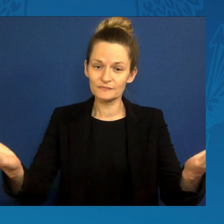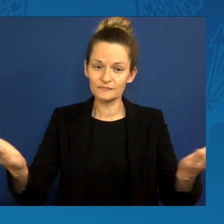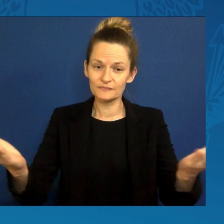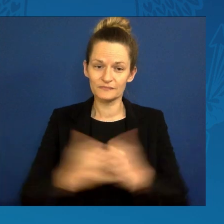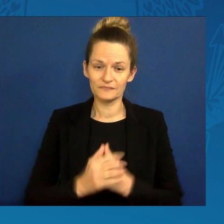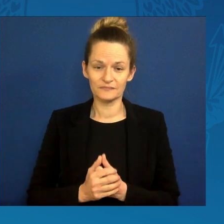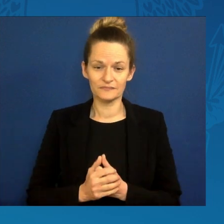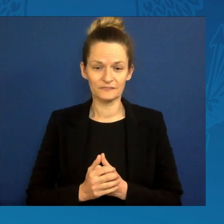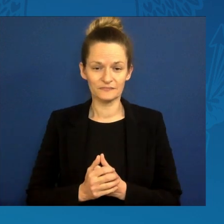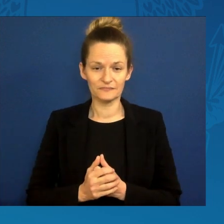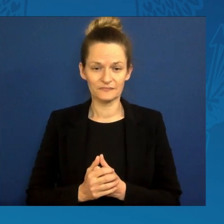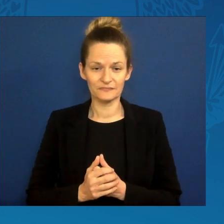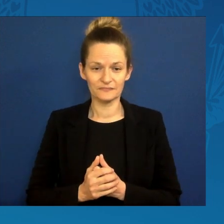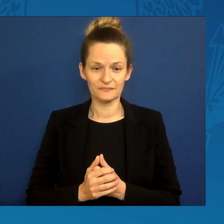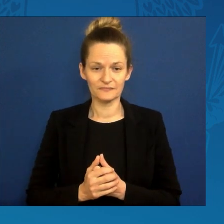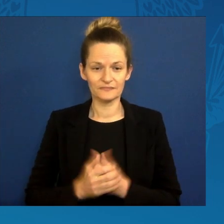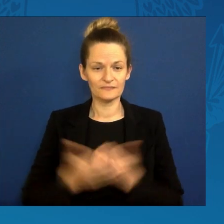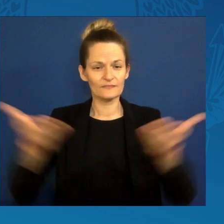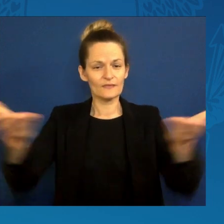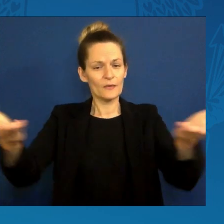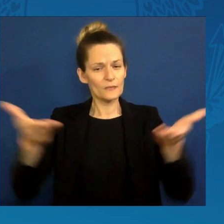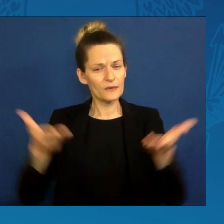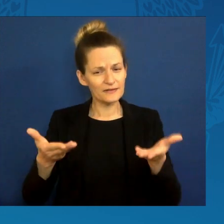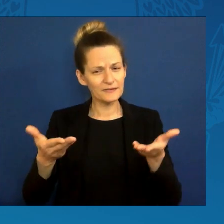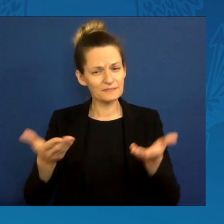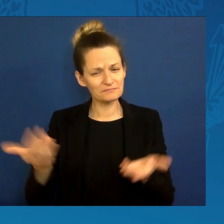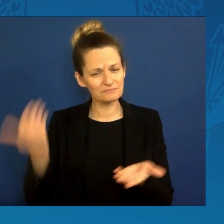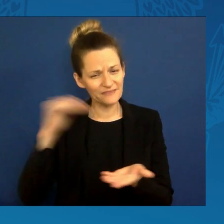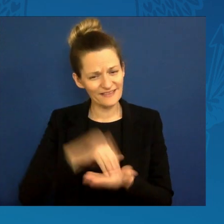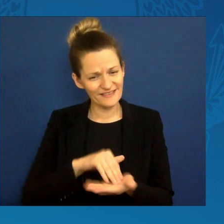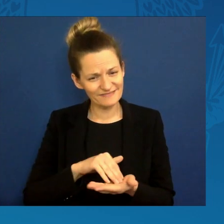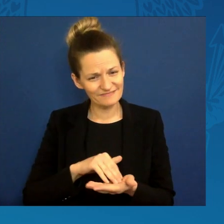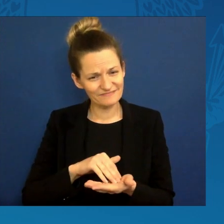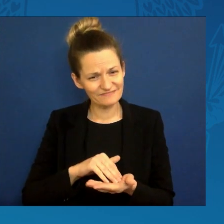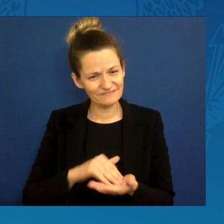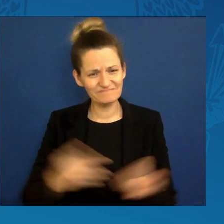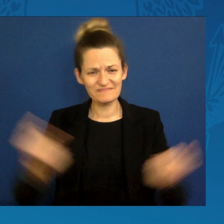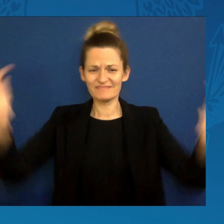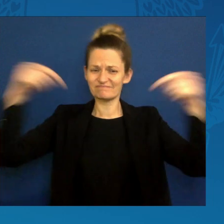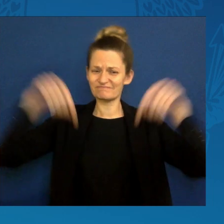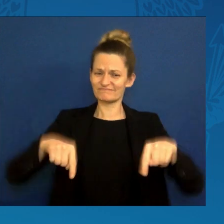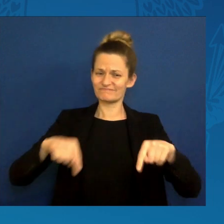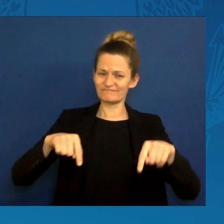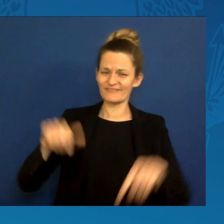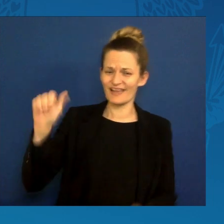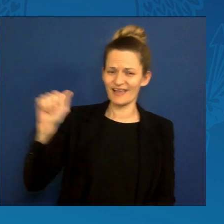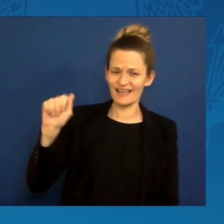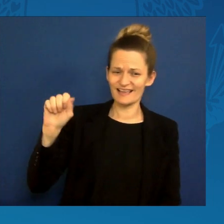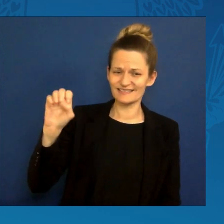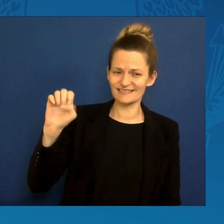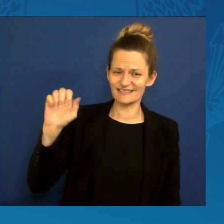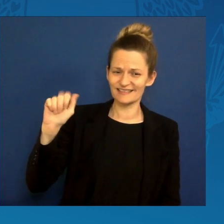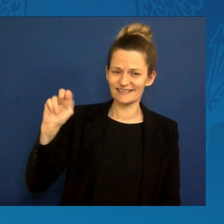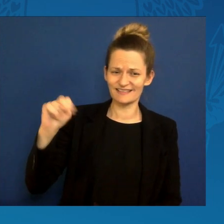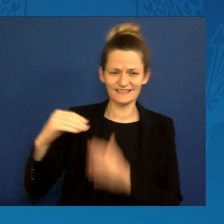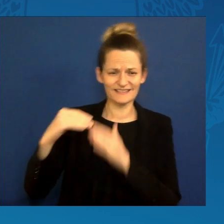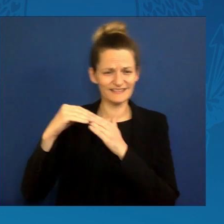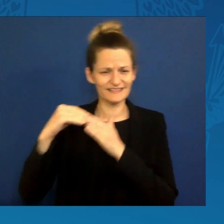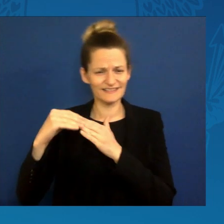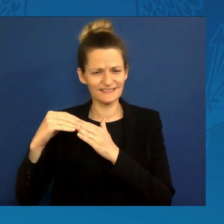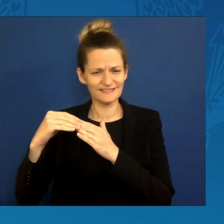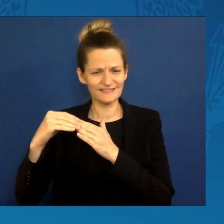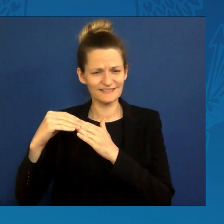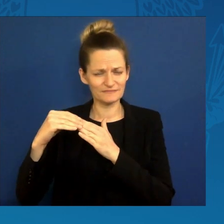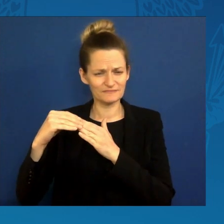Welcome again to the ASEAN leaders. We just had a very robust and productive conversation this